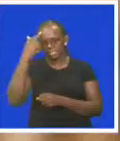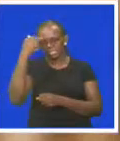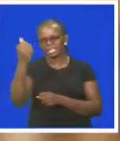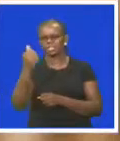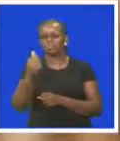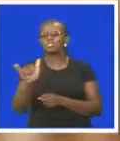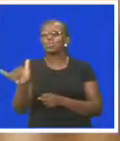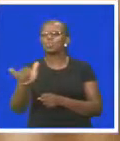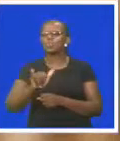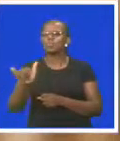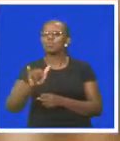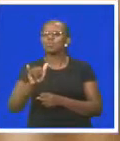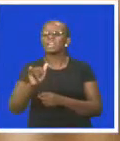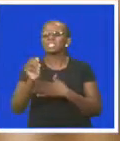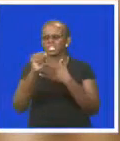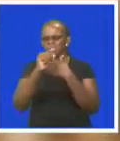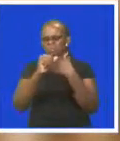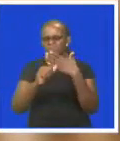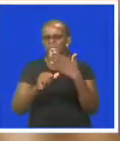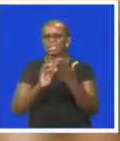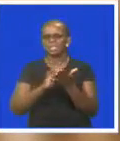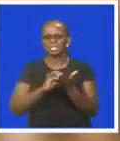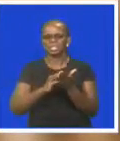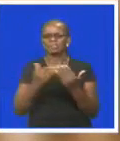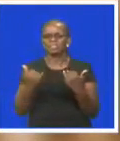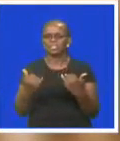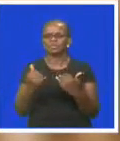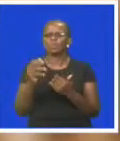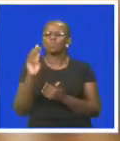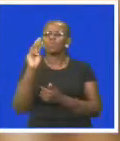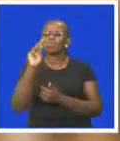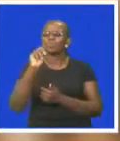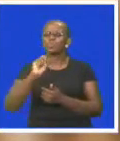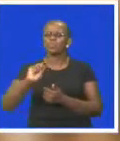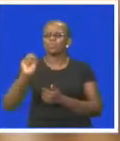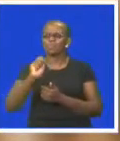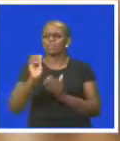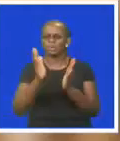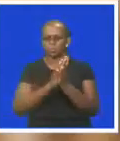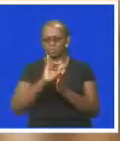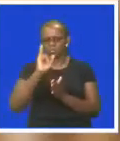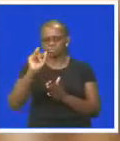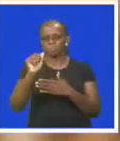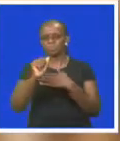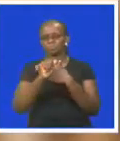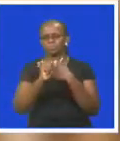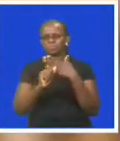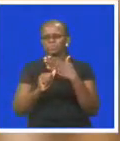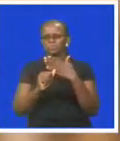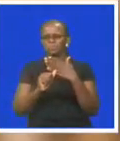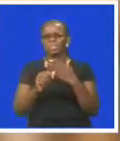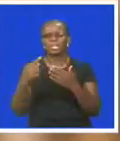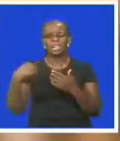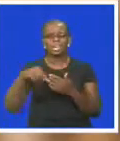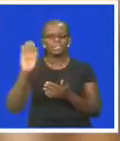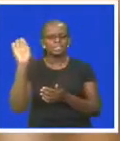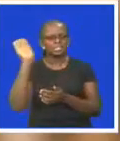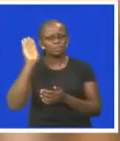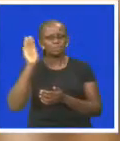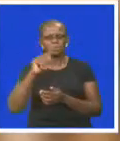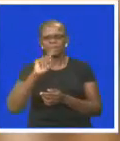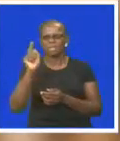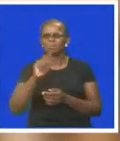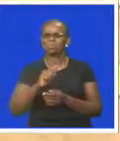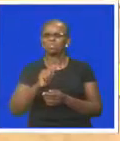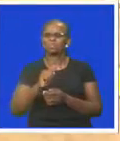of November, which is the 11th month. Okay, I know some of you say, how about the day today? Yes, we are going